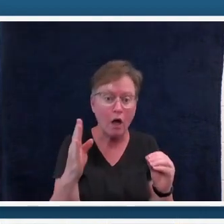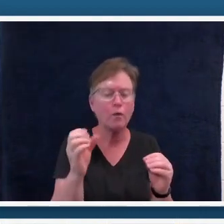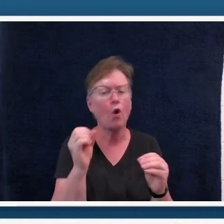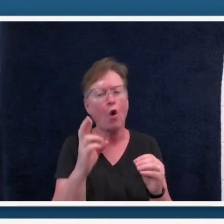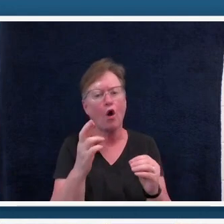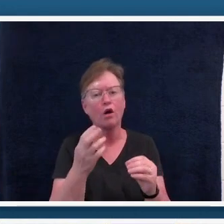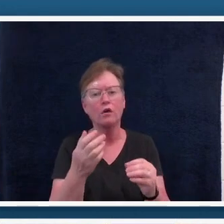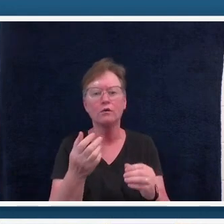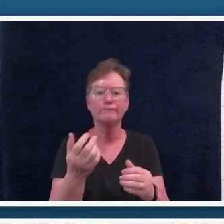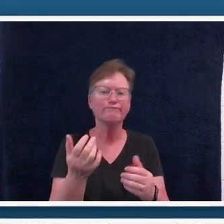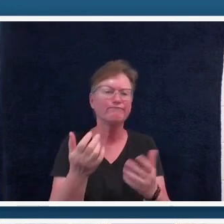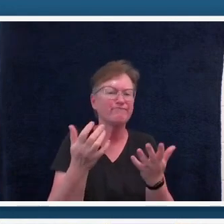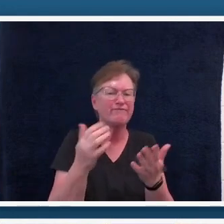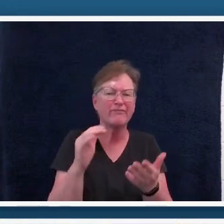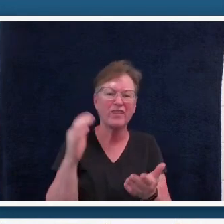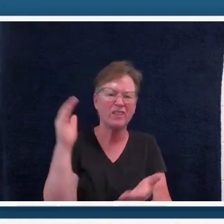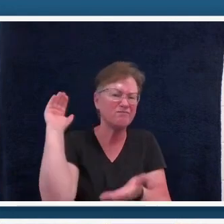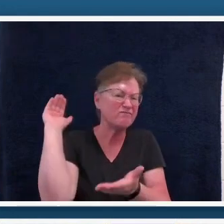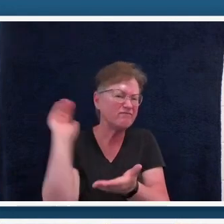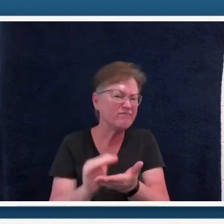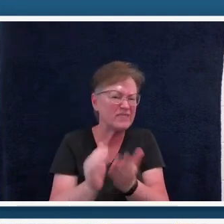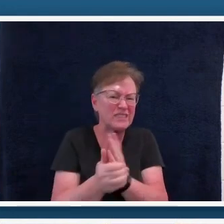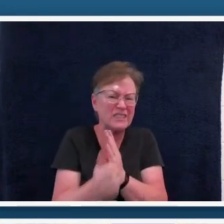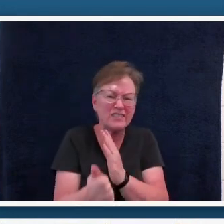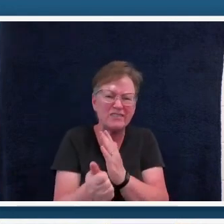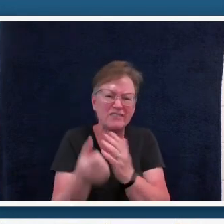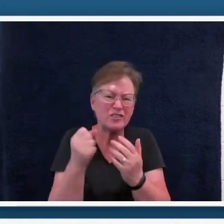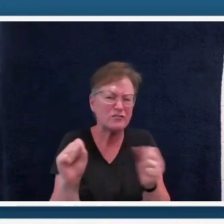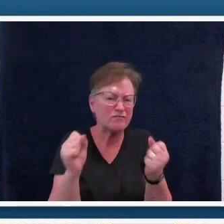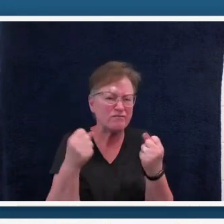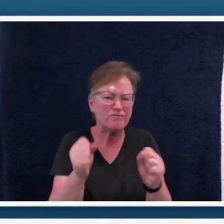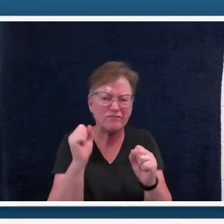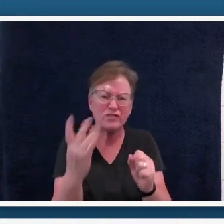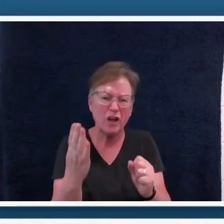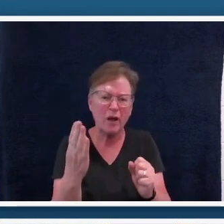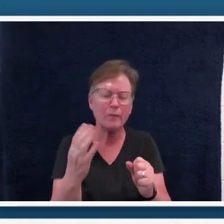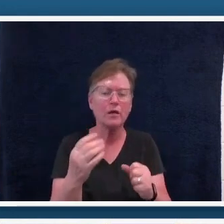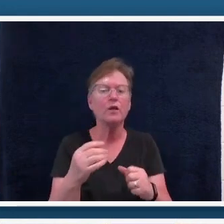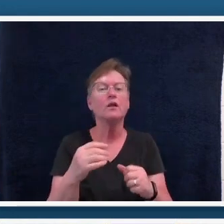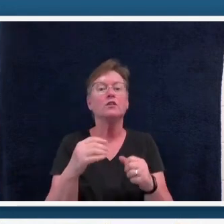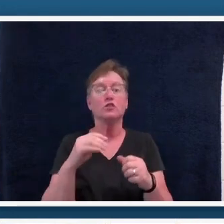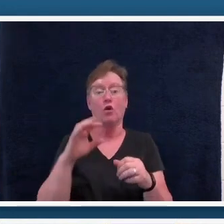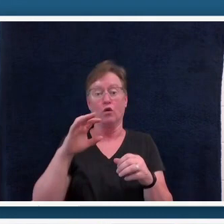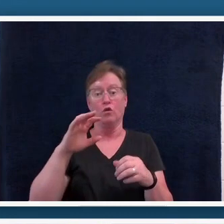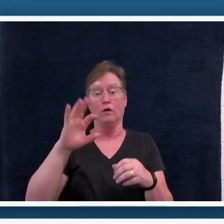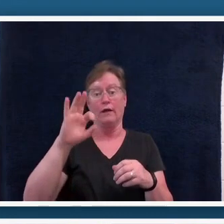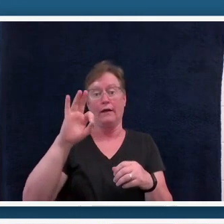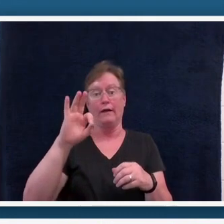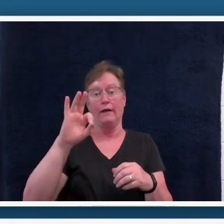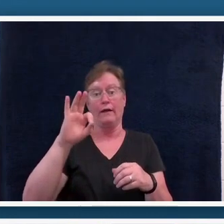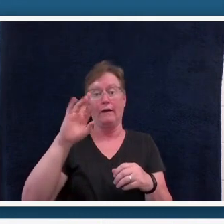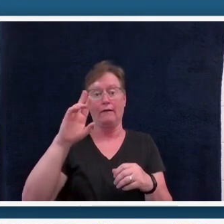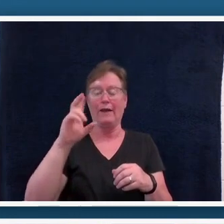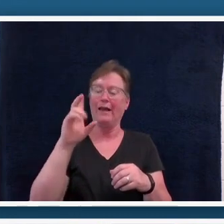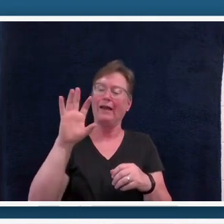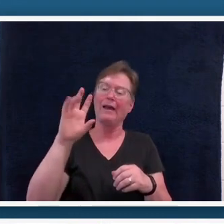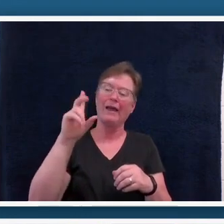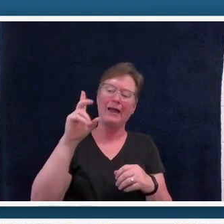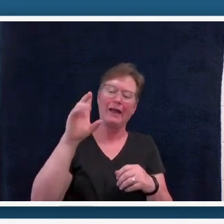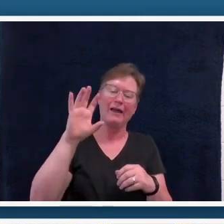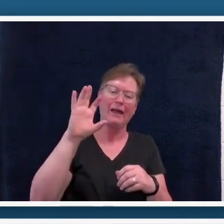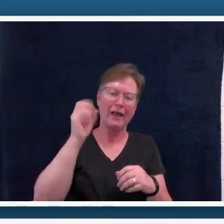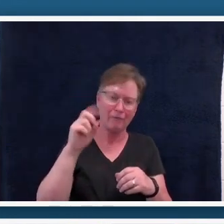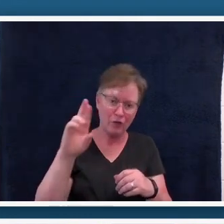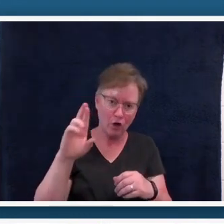After taking office, Roosevelt quickly announced the New Deal, which featured numerous social programs designed to both put people to